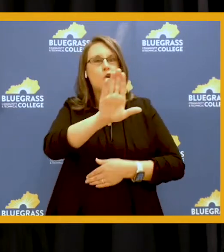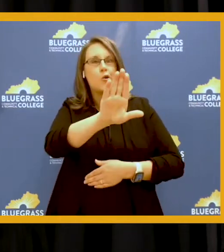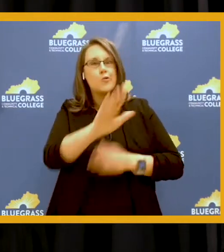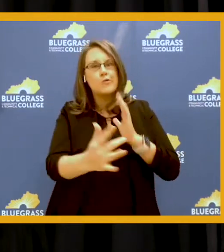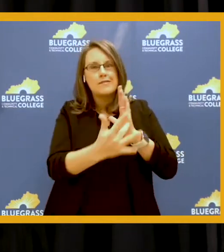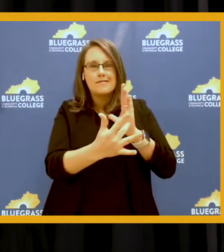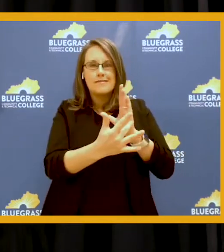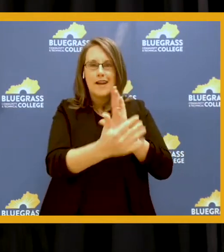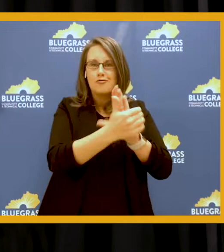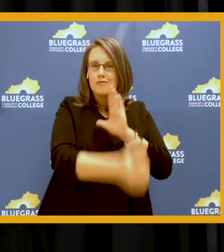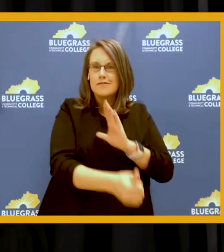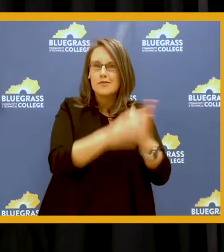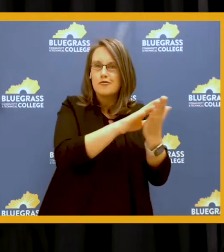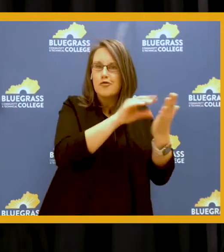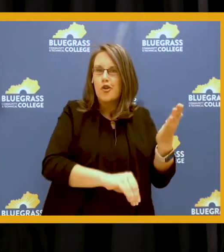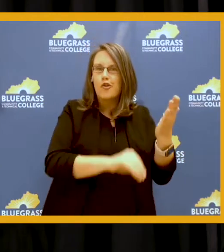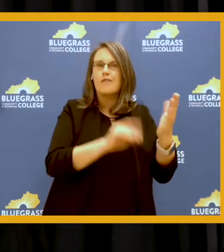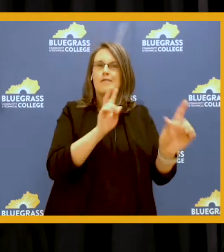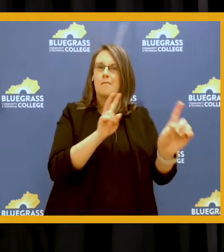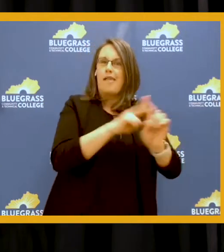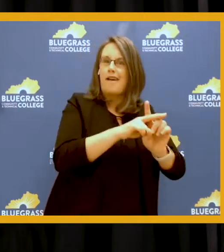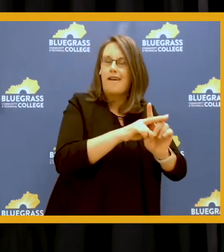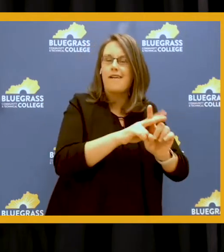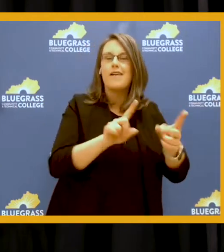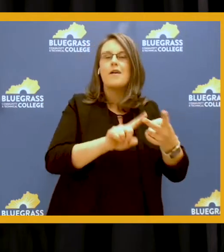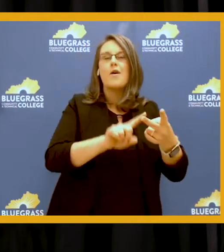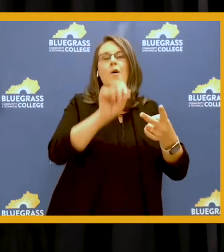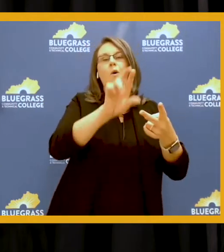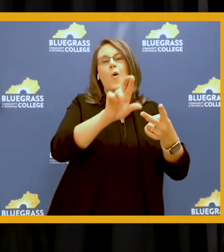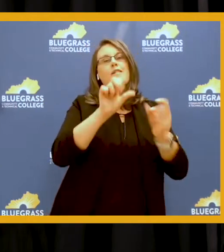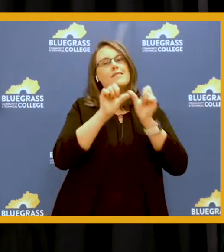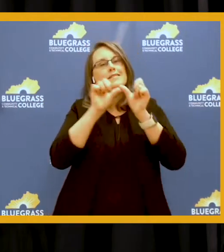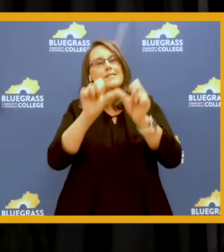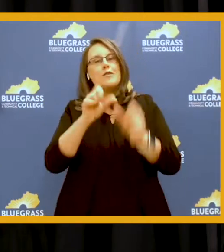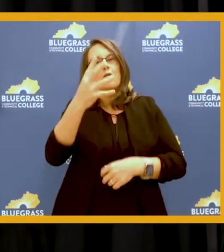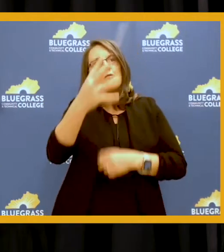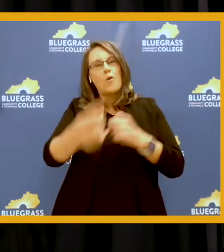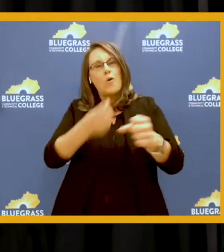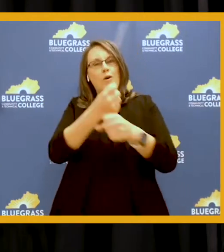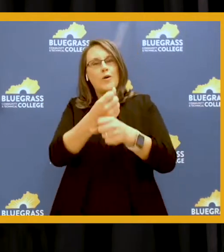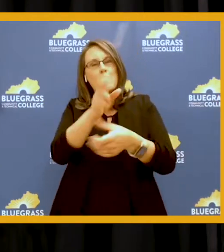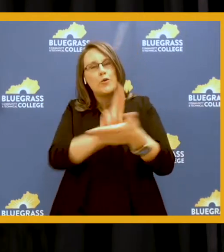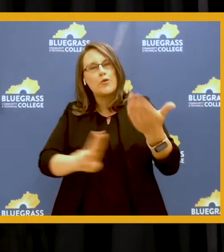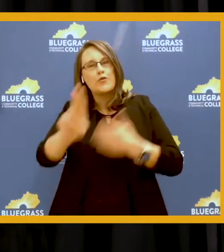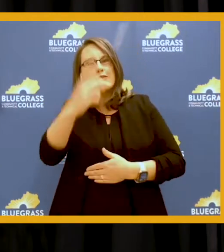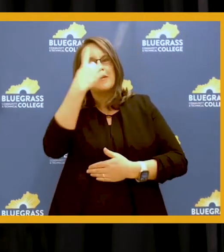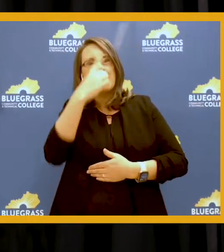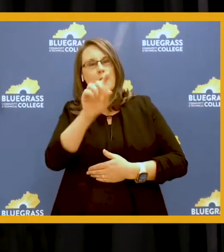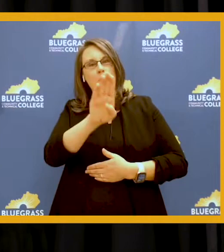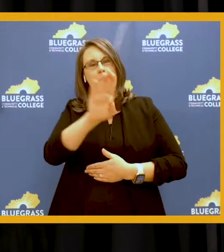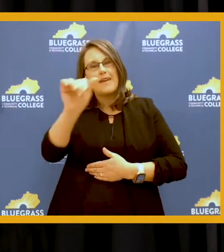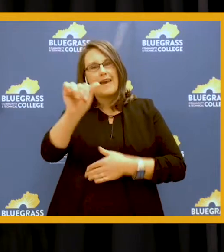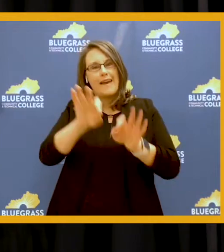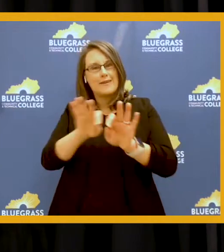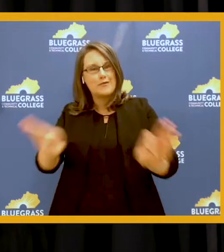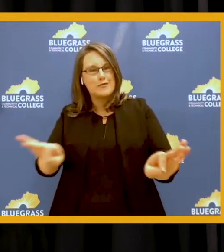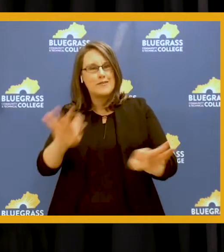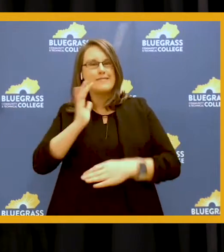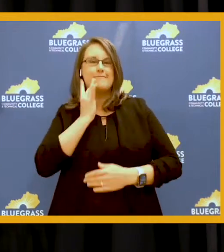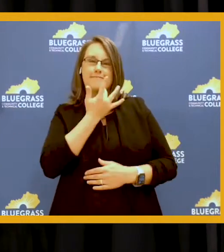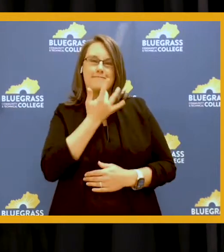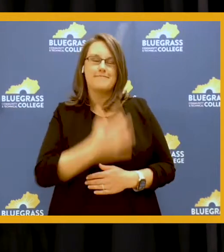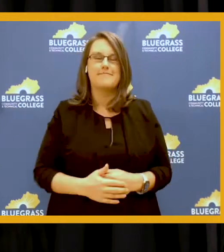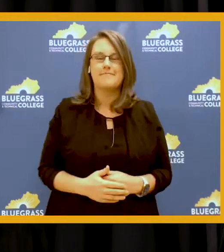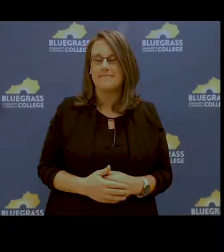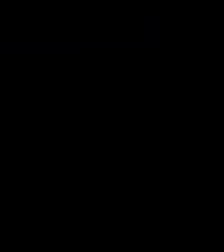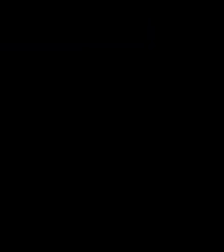with your technical skills that you learned or on to a four-year university to achieve a bachelor's degree. Best of